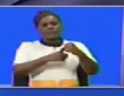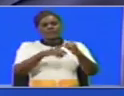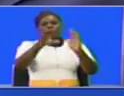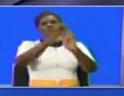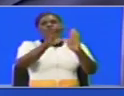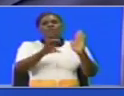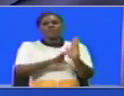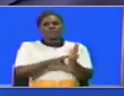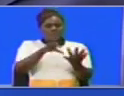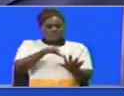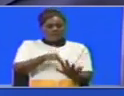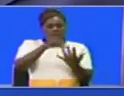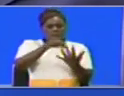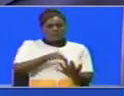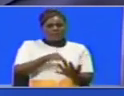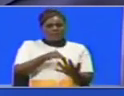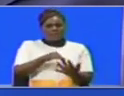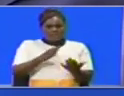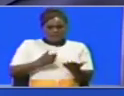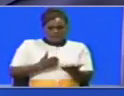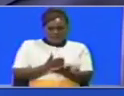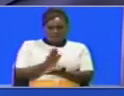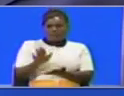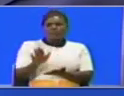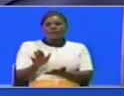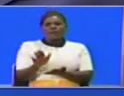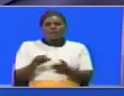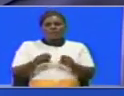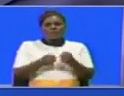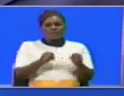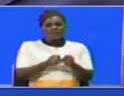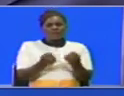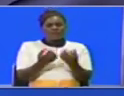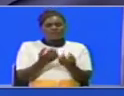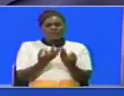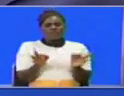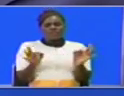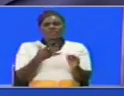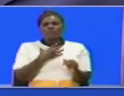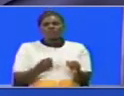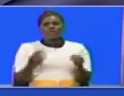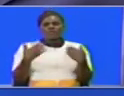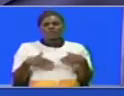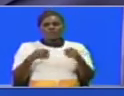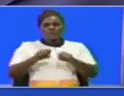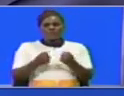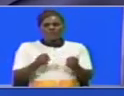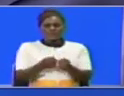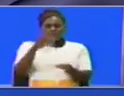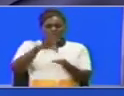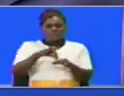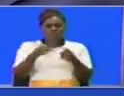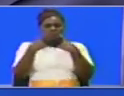people on account of the amount of bribes they give distorts the free will of the people, it distorts the outcome of the elections, it